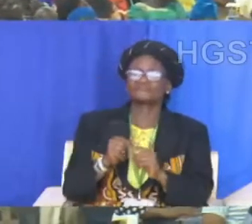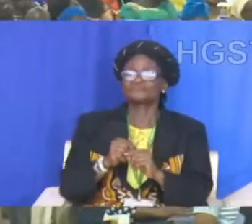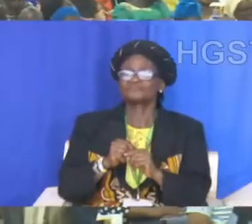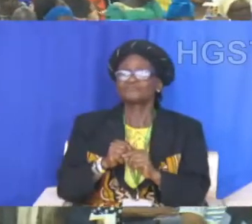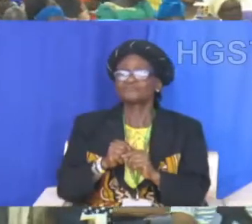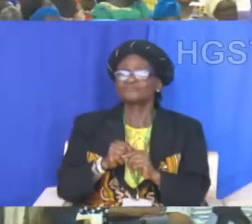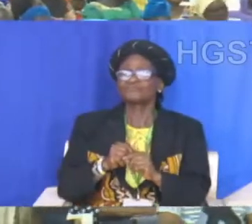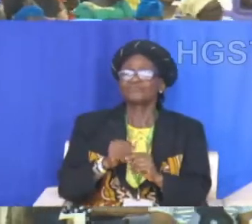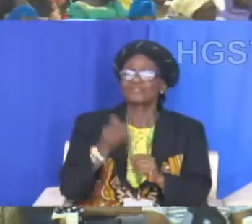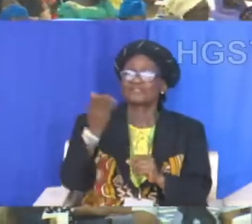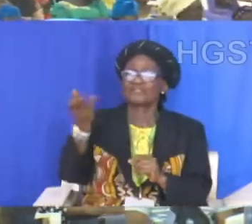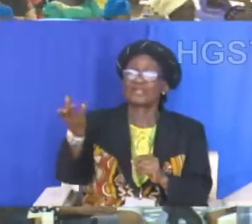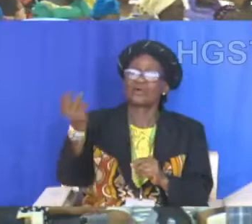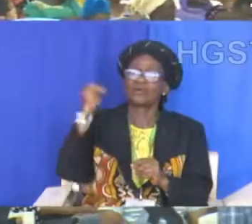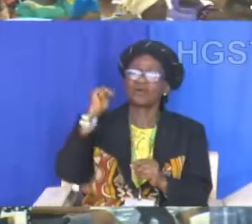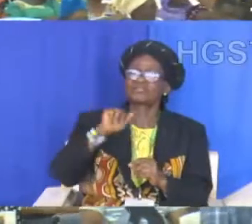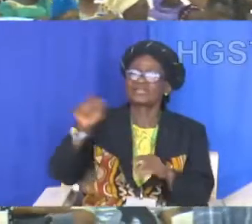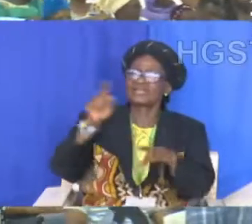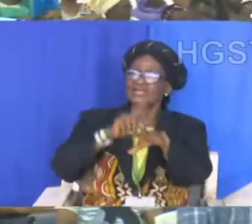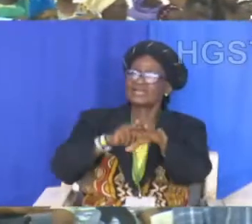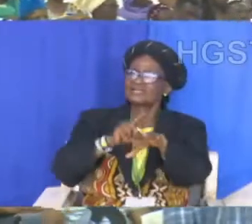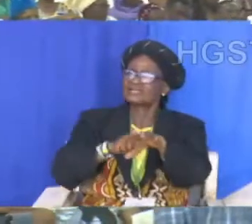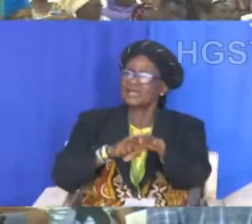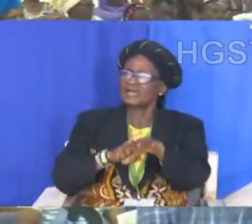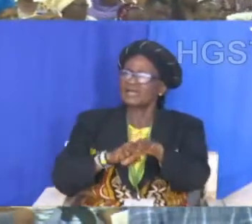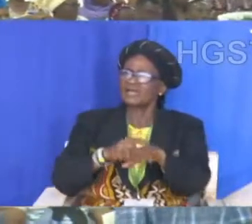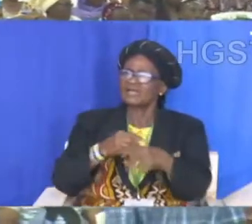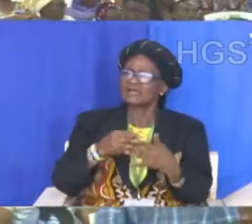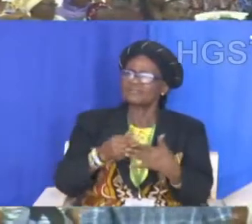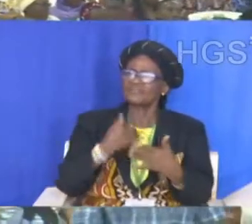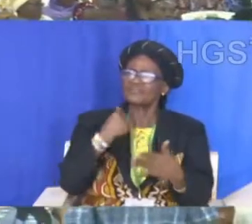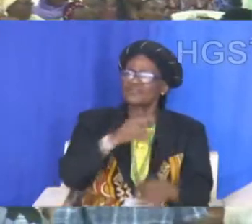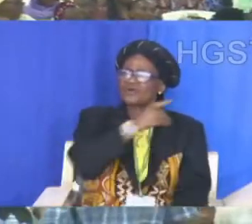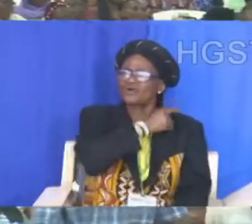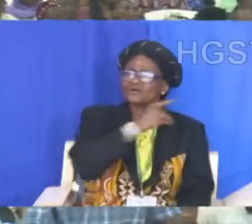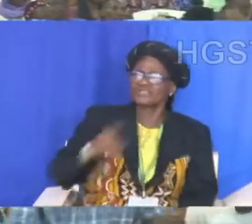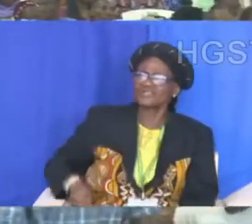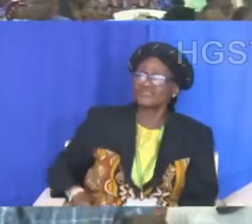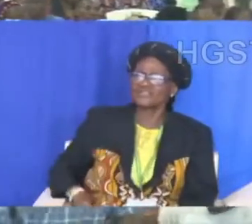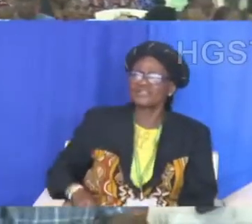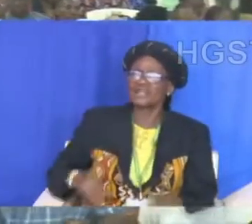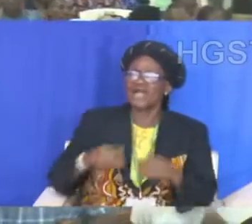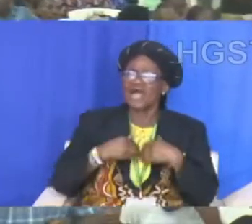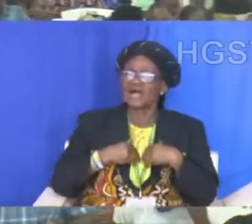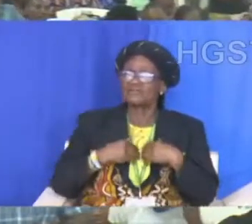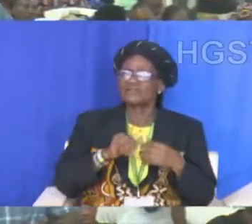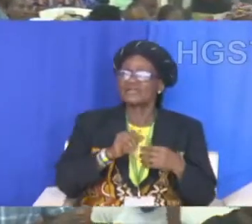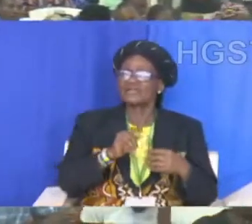There was a time before David had a turnaround.